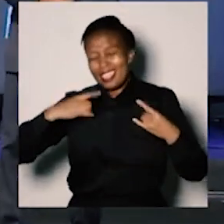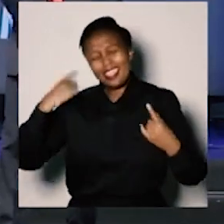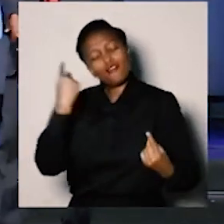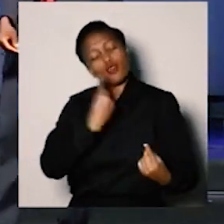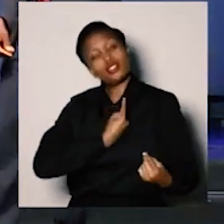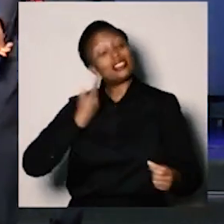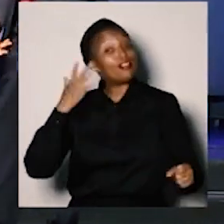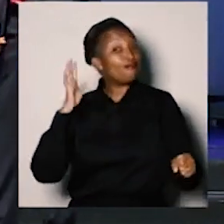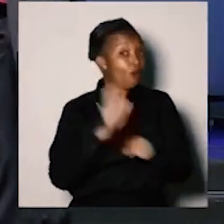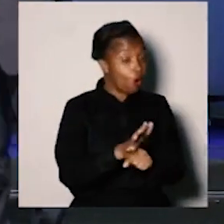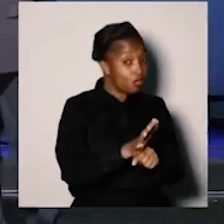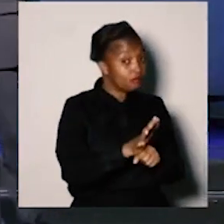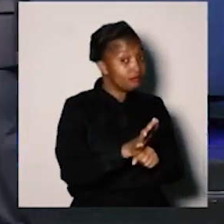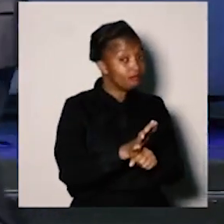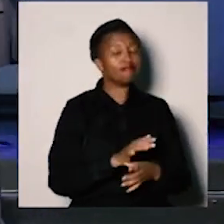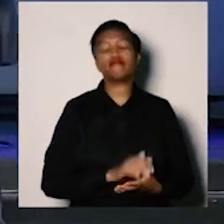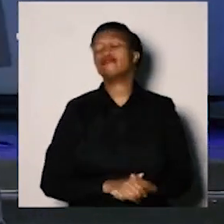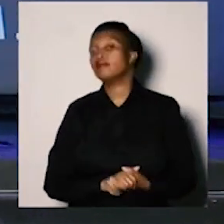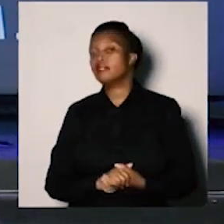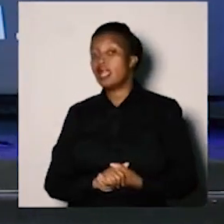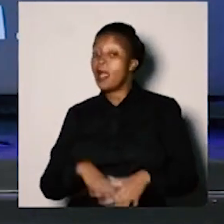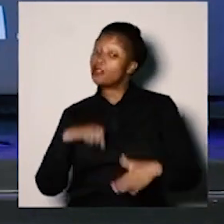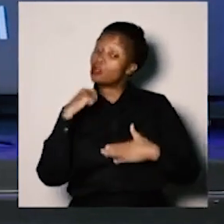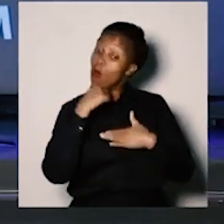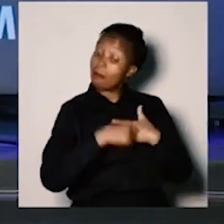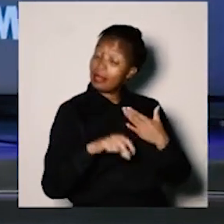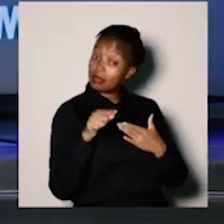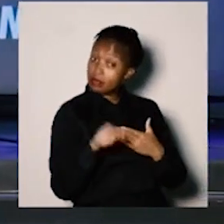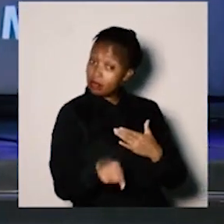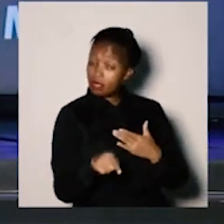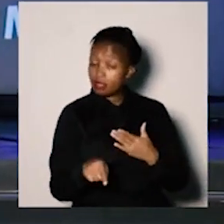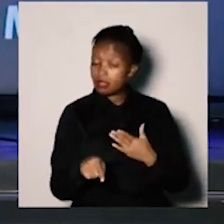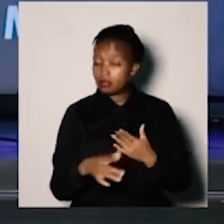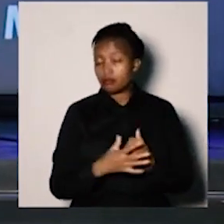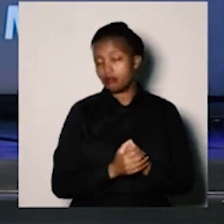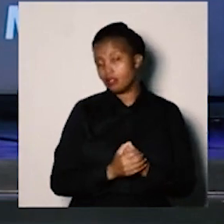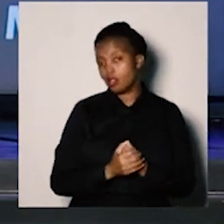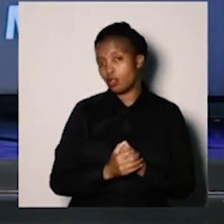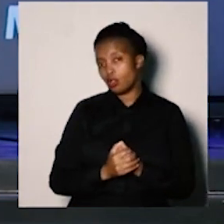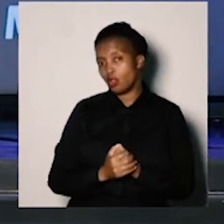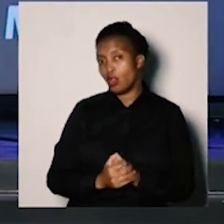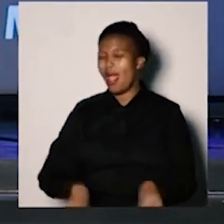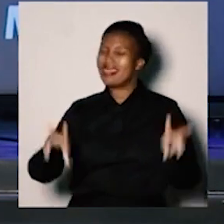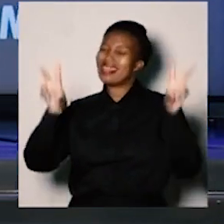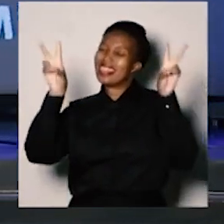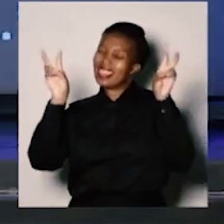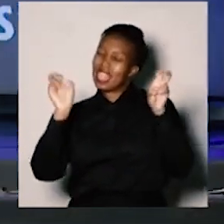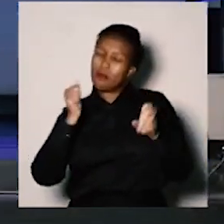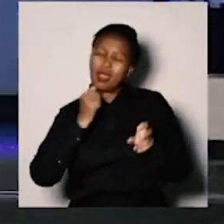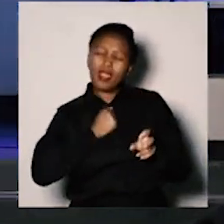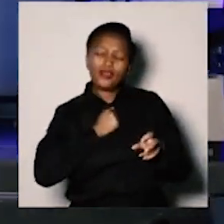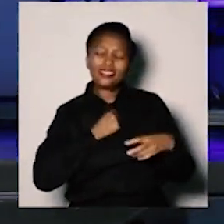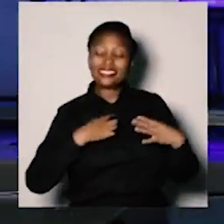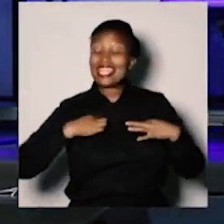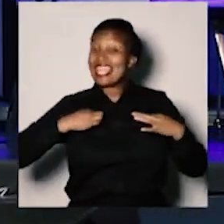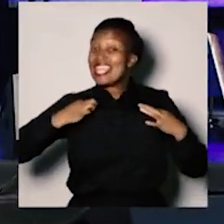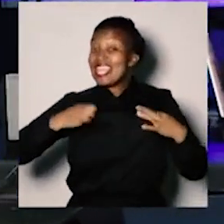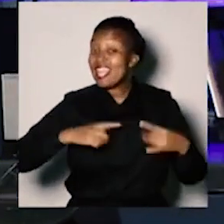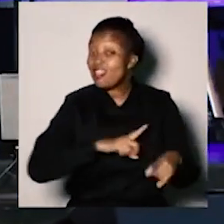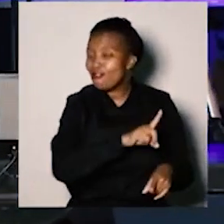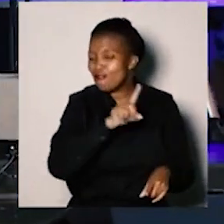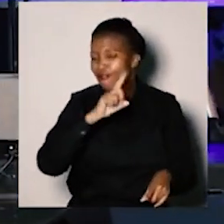wholly. So this month, it's a month where the theme is give thyself